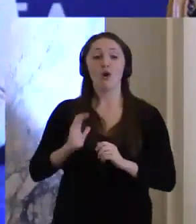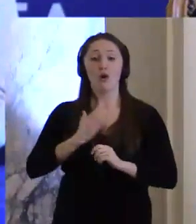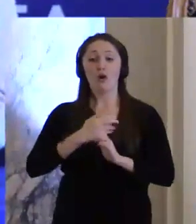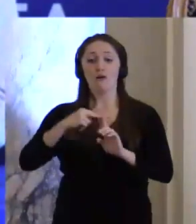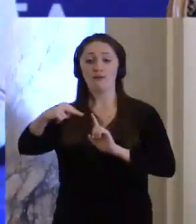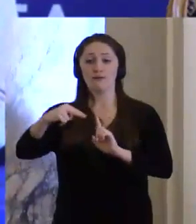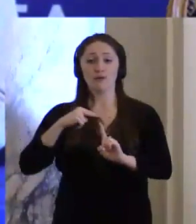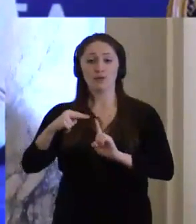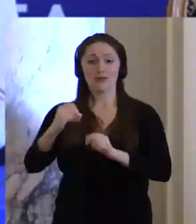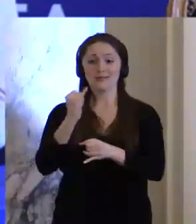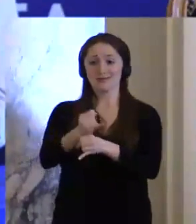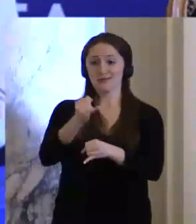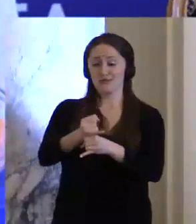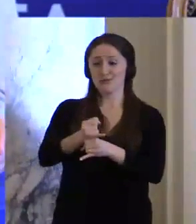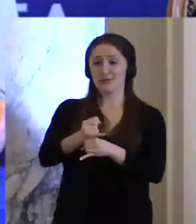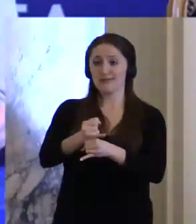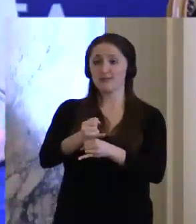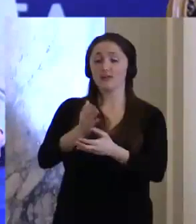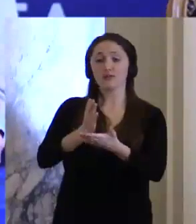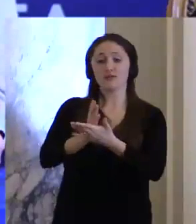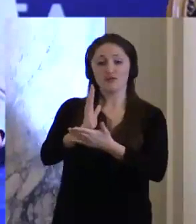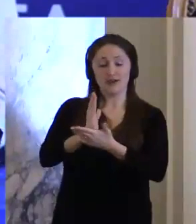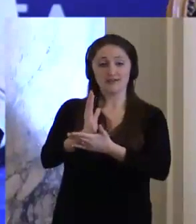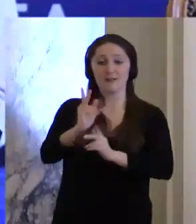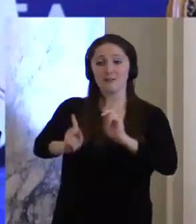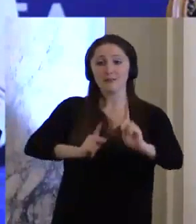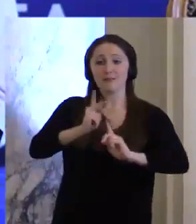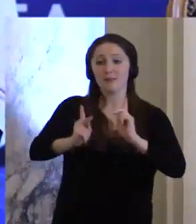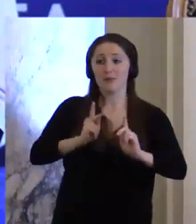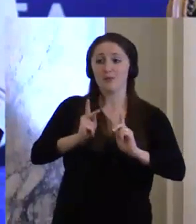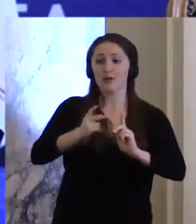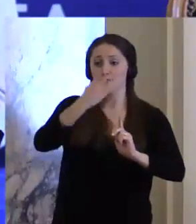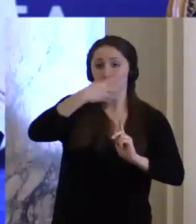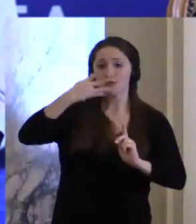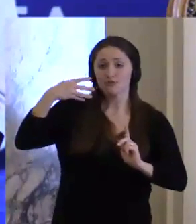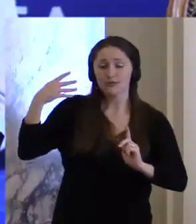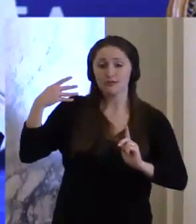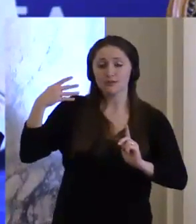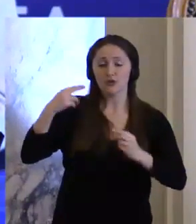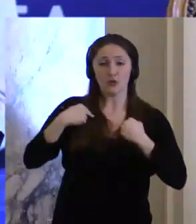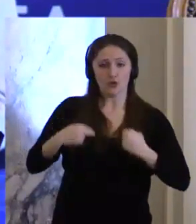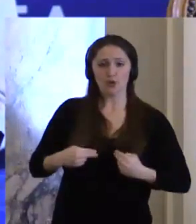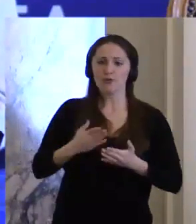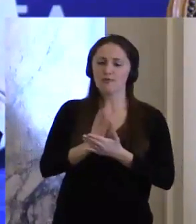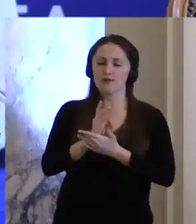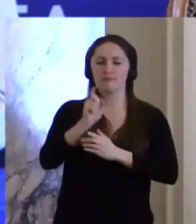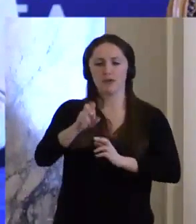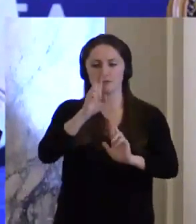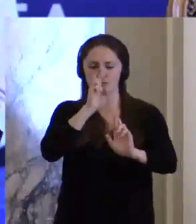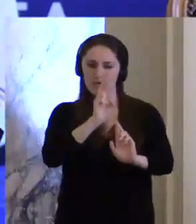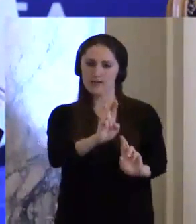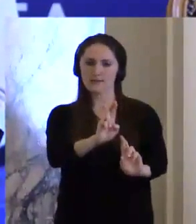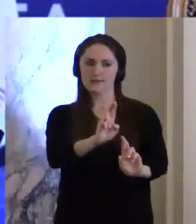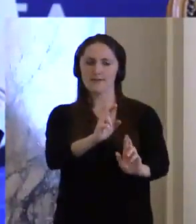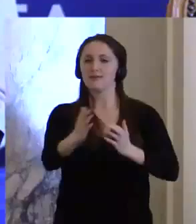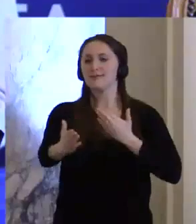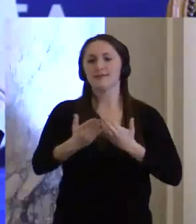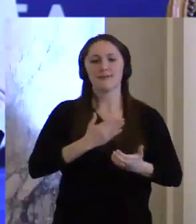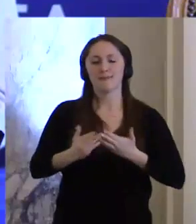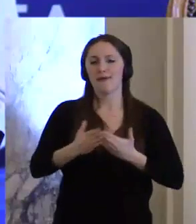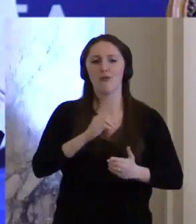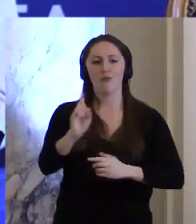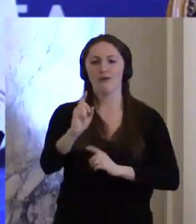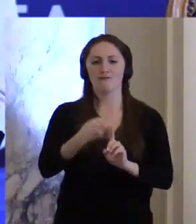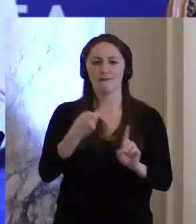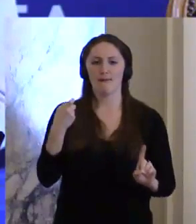an institution is that the rights of migrants, the human rights of migrants have to be respected regardless of where they